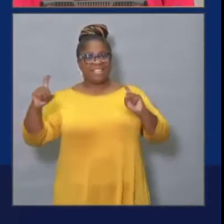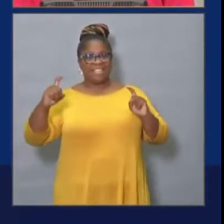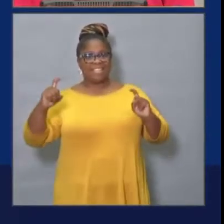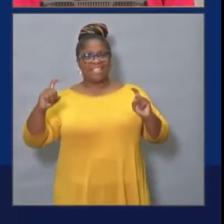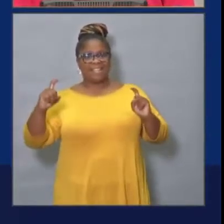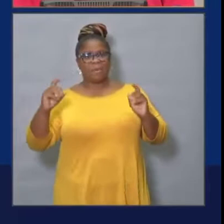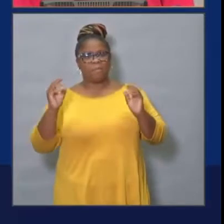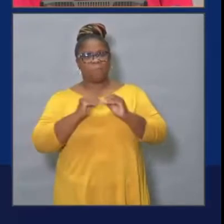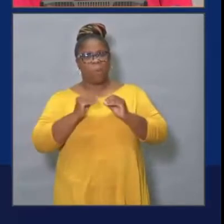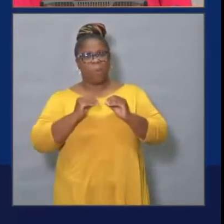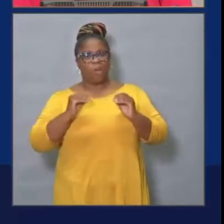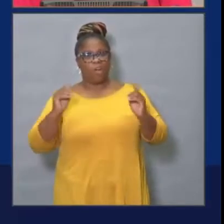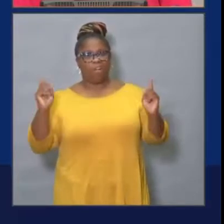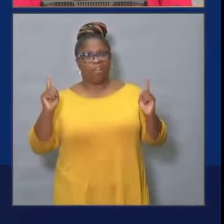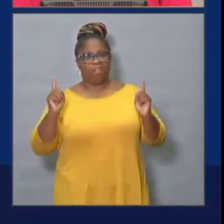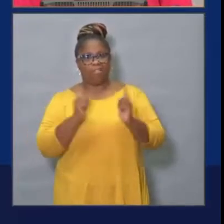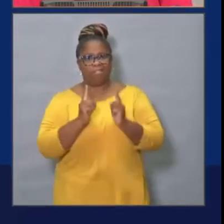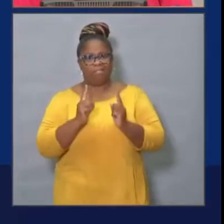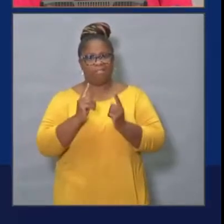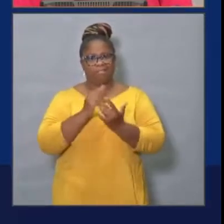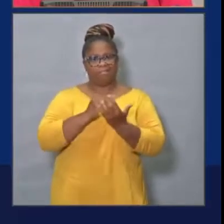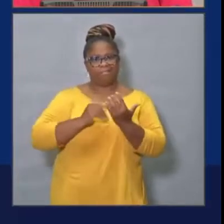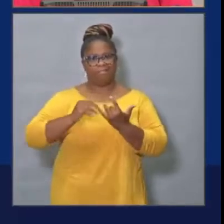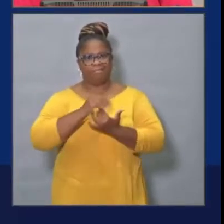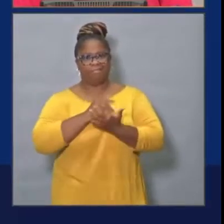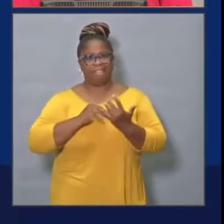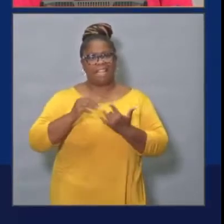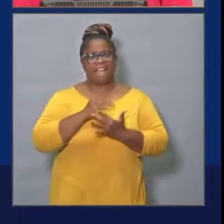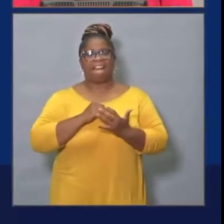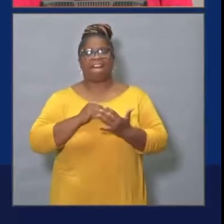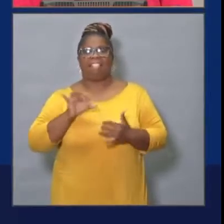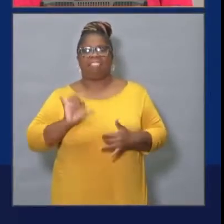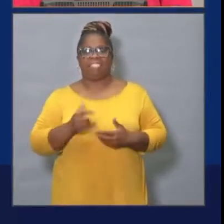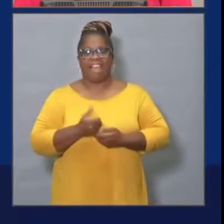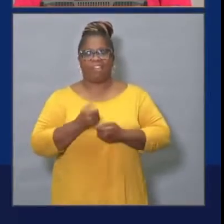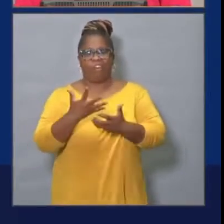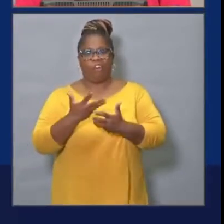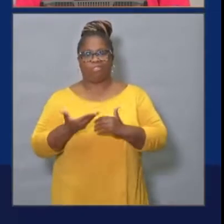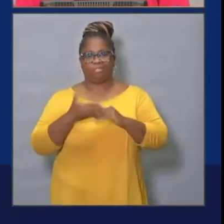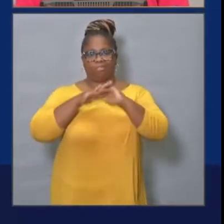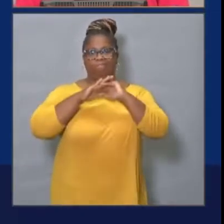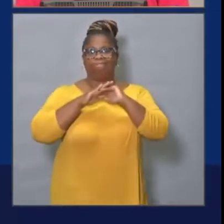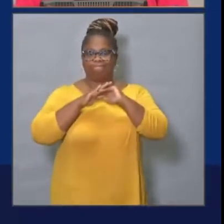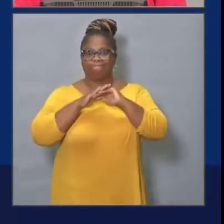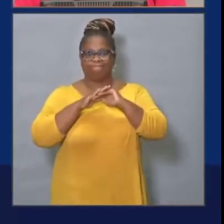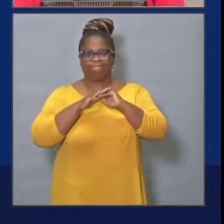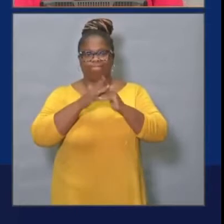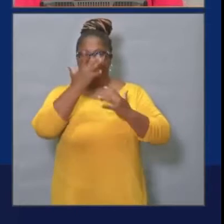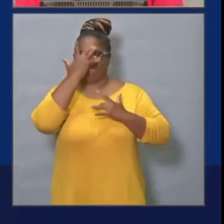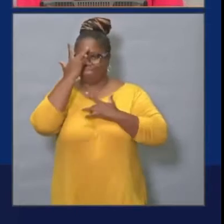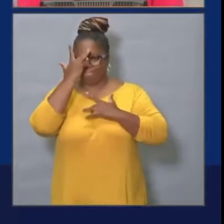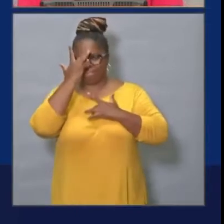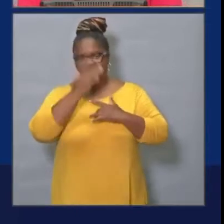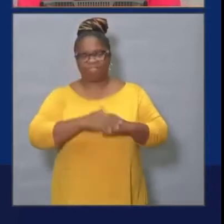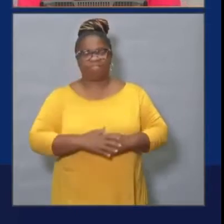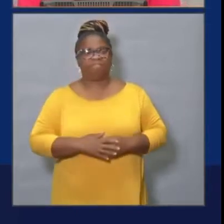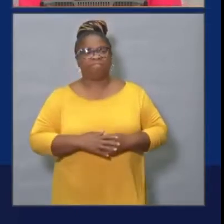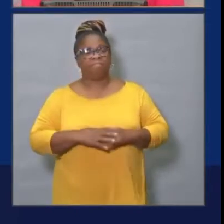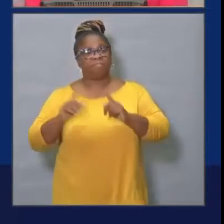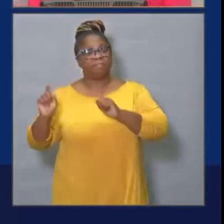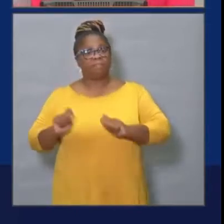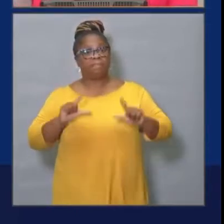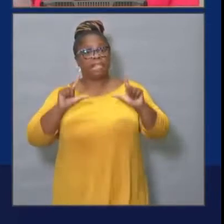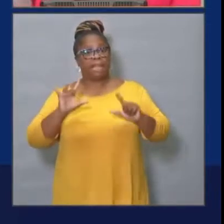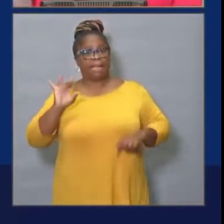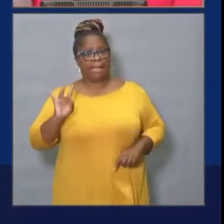We believe this was the main cause for that uptick that we've seen. Finally, on slide 8, the bottom line of what this means